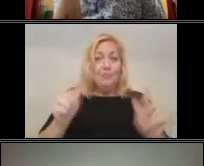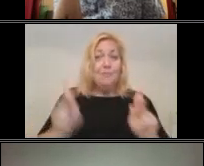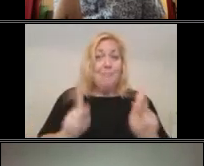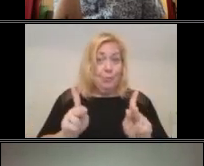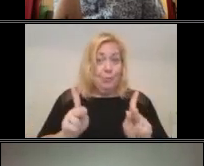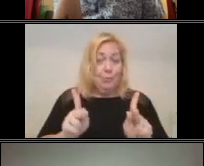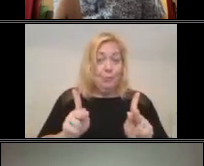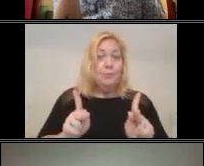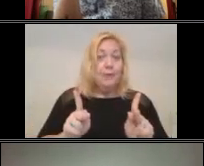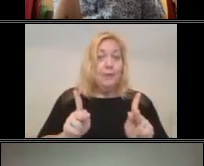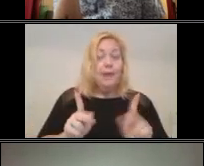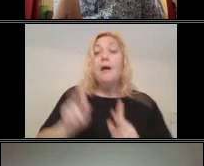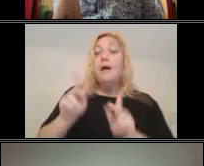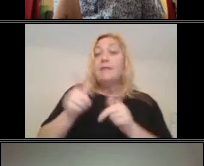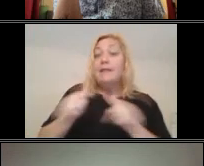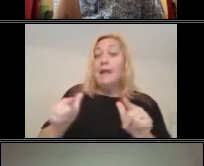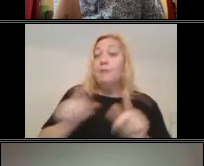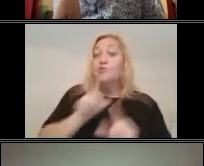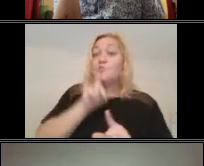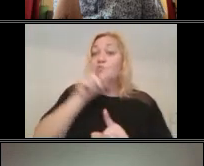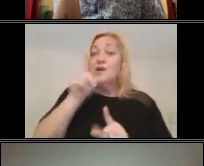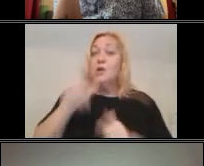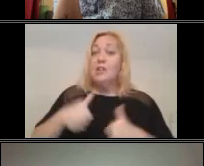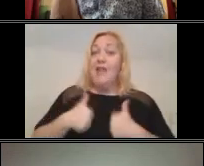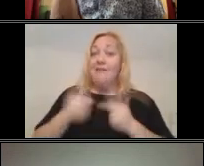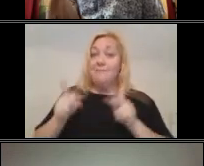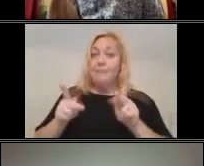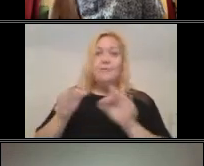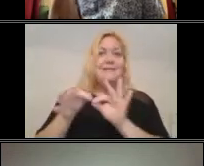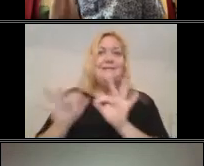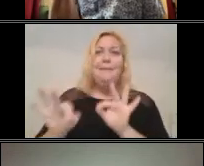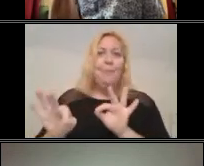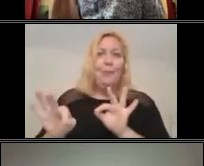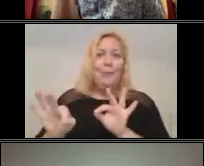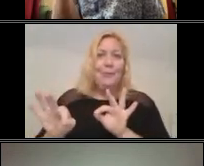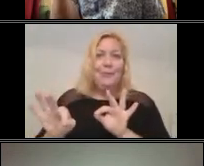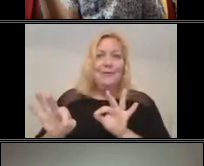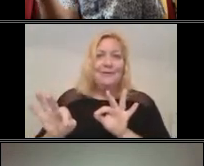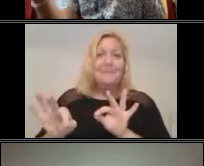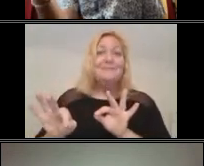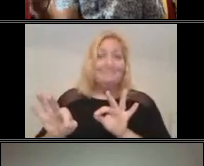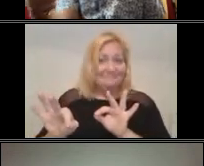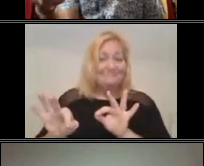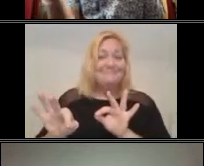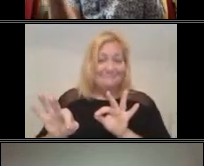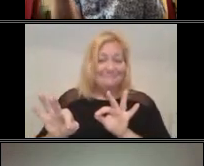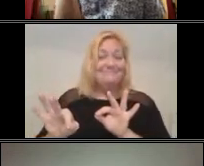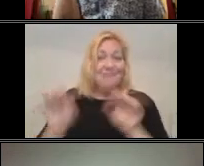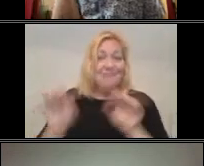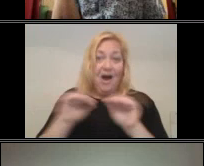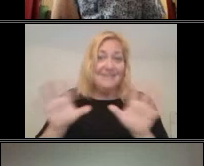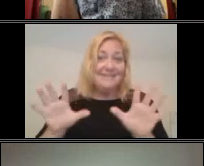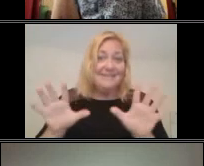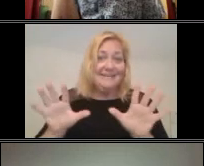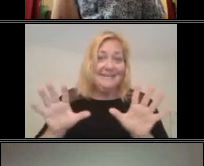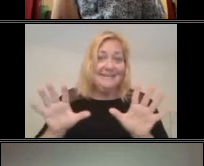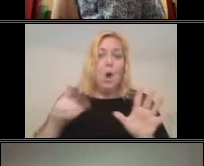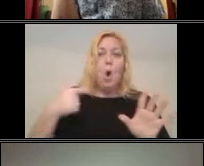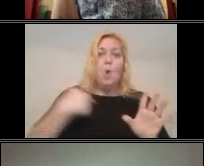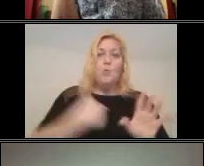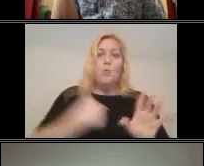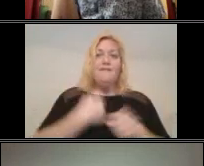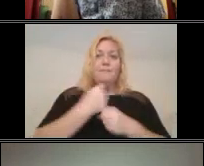people, of real life people, is really simple. We don't, it's like we've made it a business to